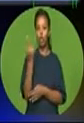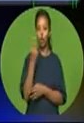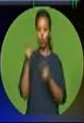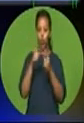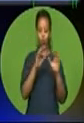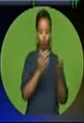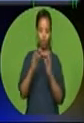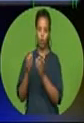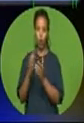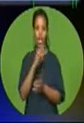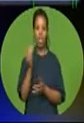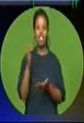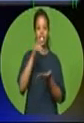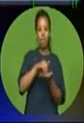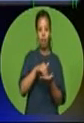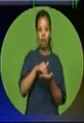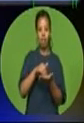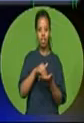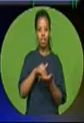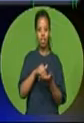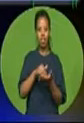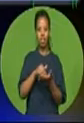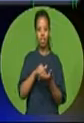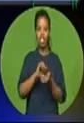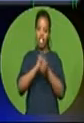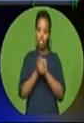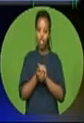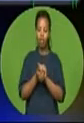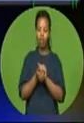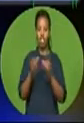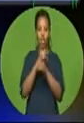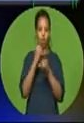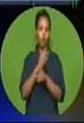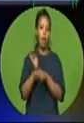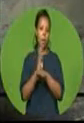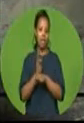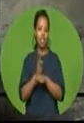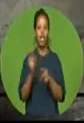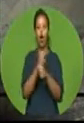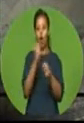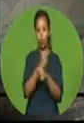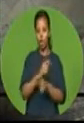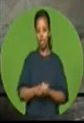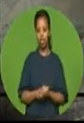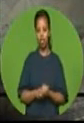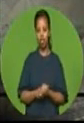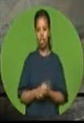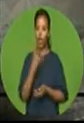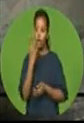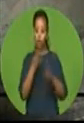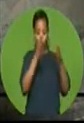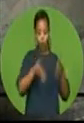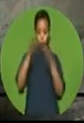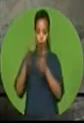to sort and summarize the changes caused by business operations. The